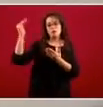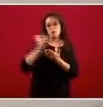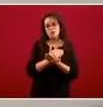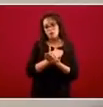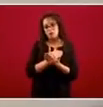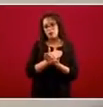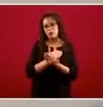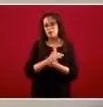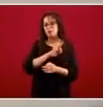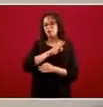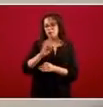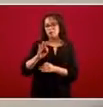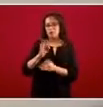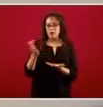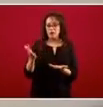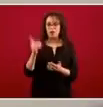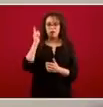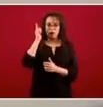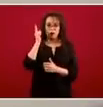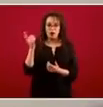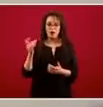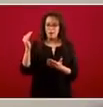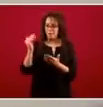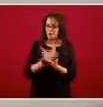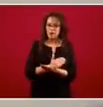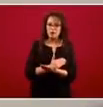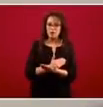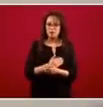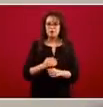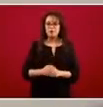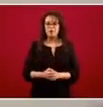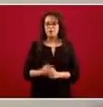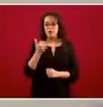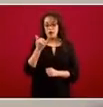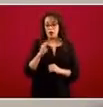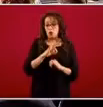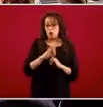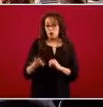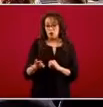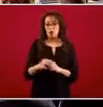is to mitigate any damage that could be presented.